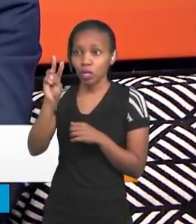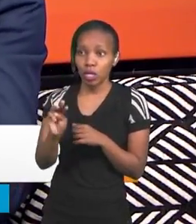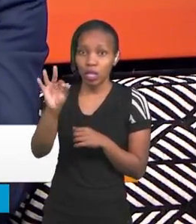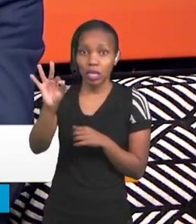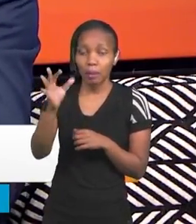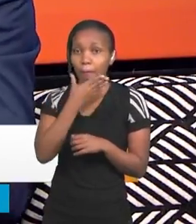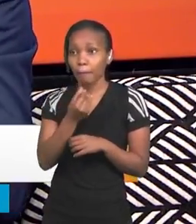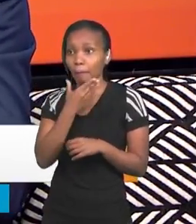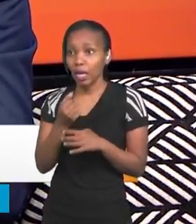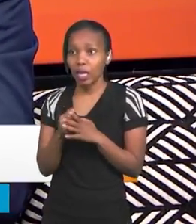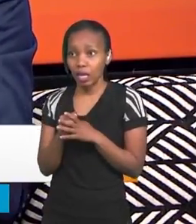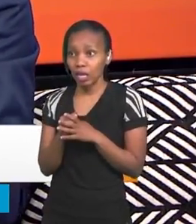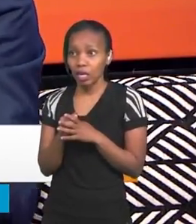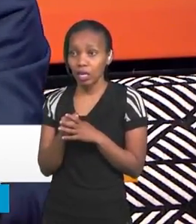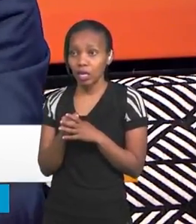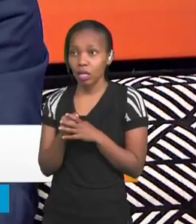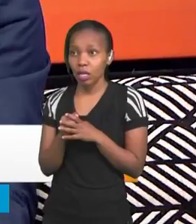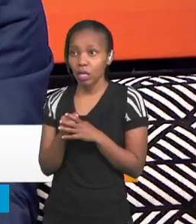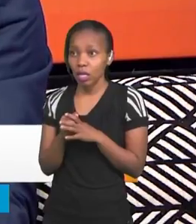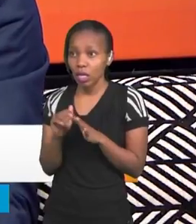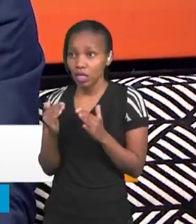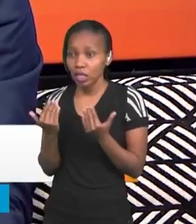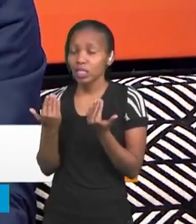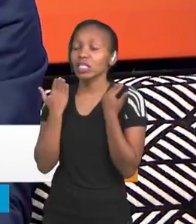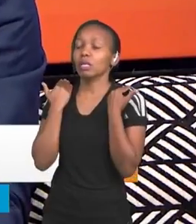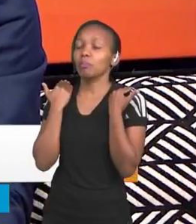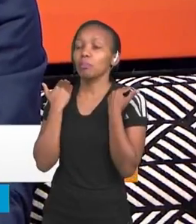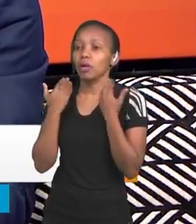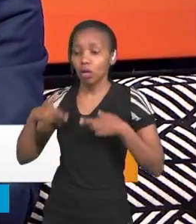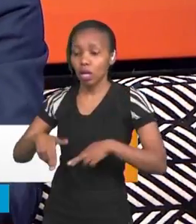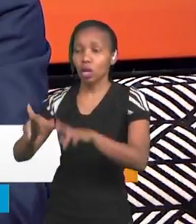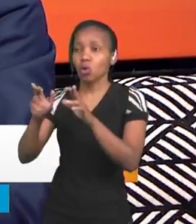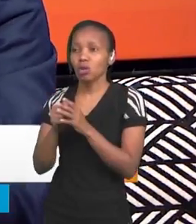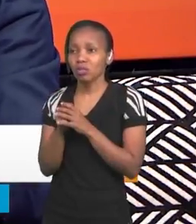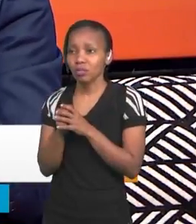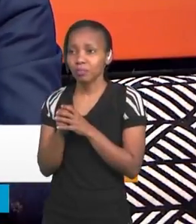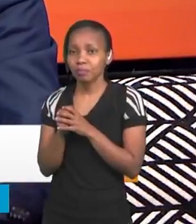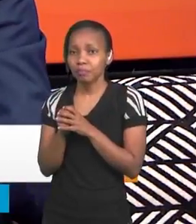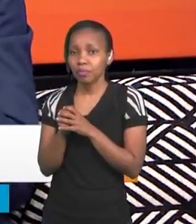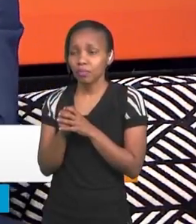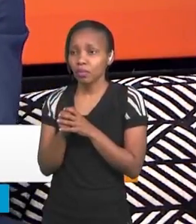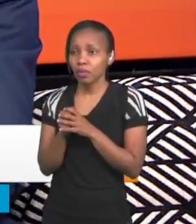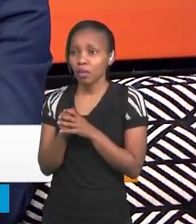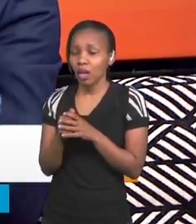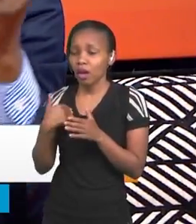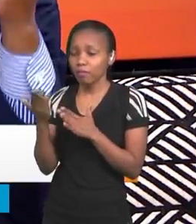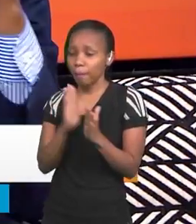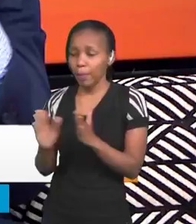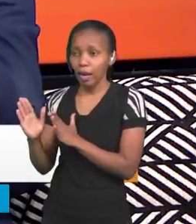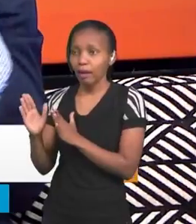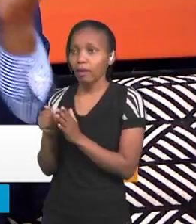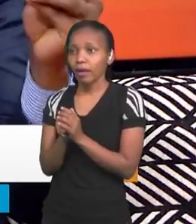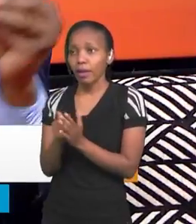men, three mature men sleeping. They call it blackout on the road. Is there any maybe plan to